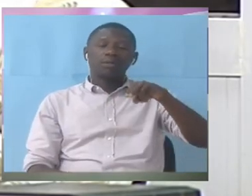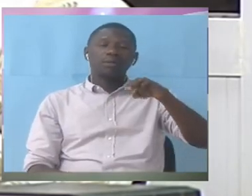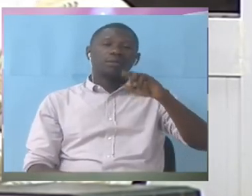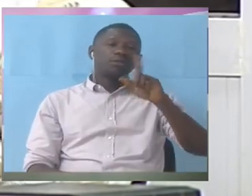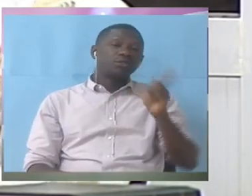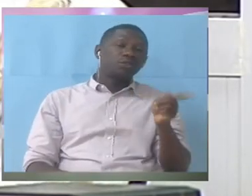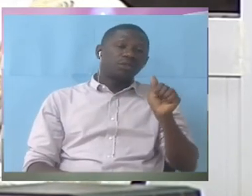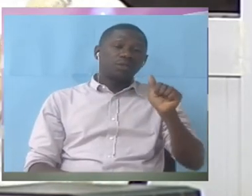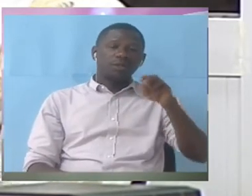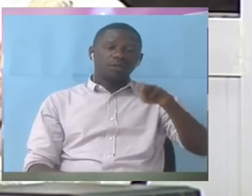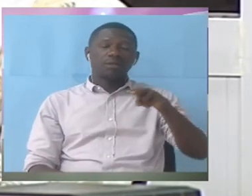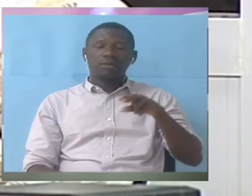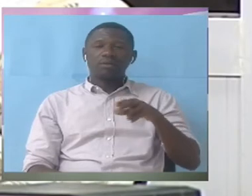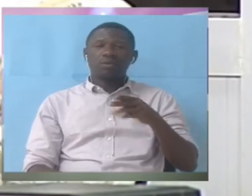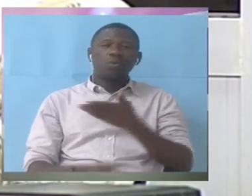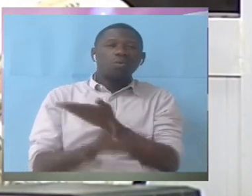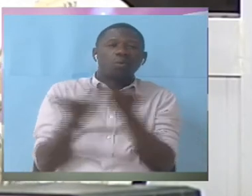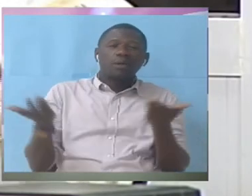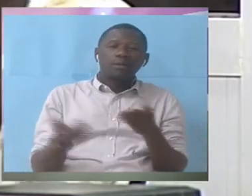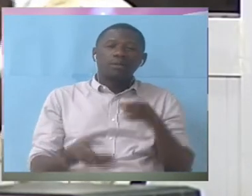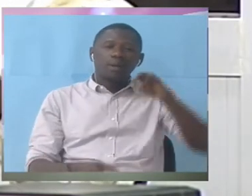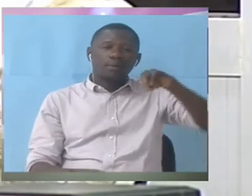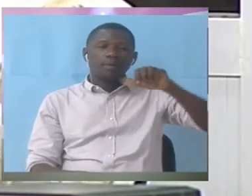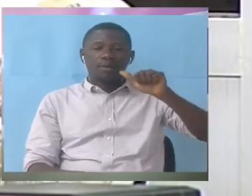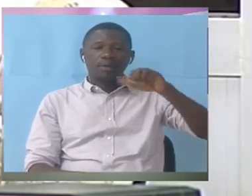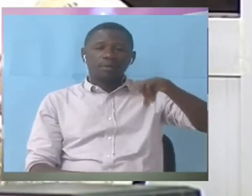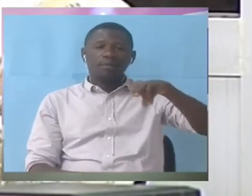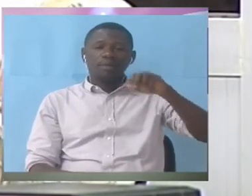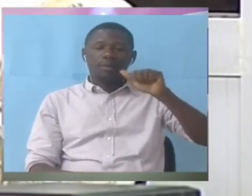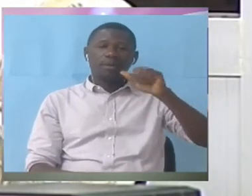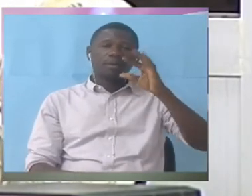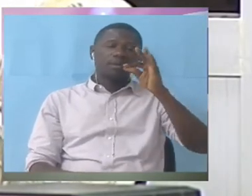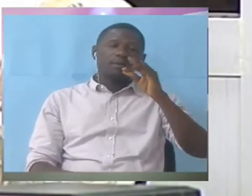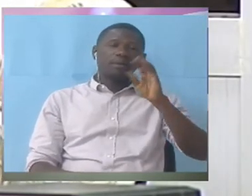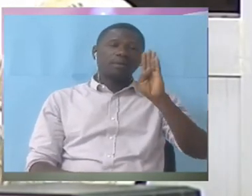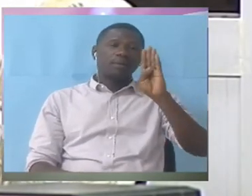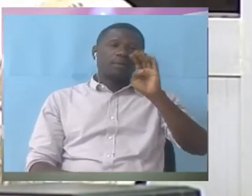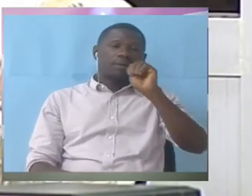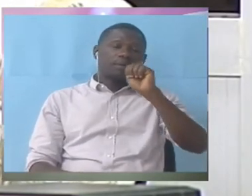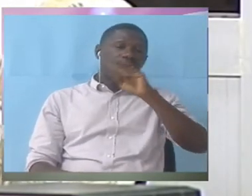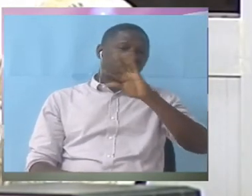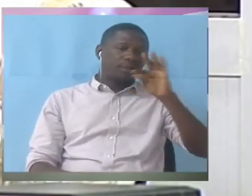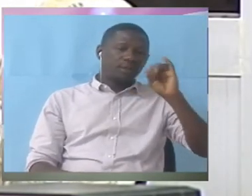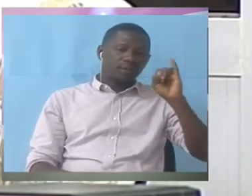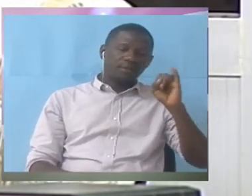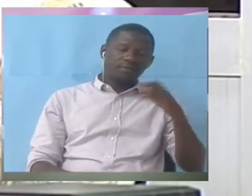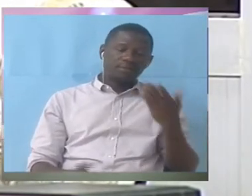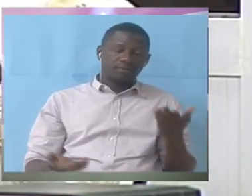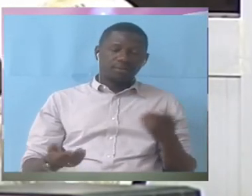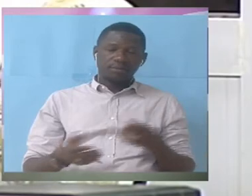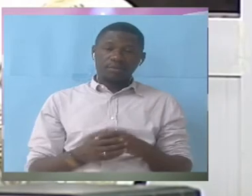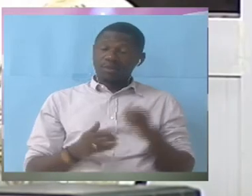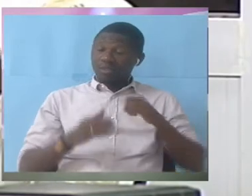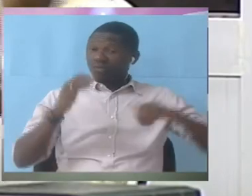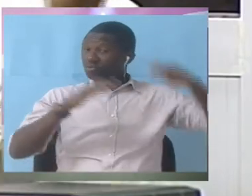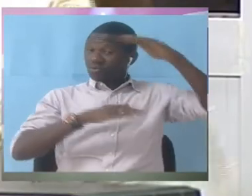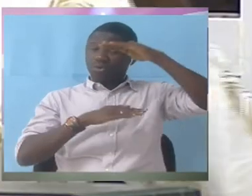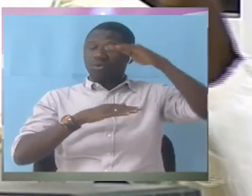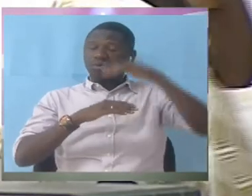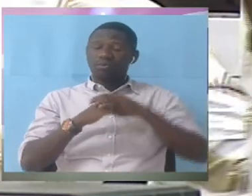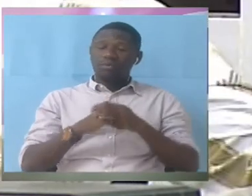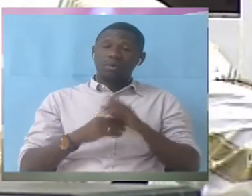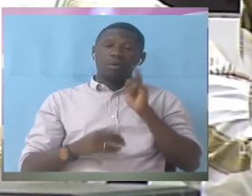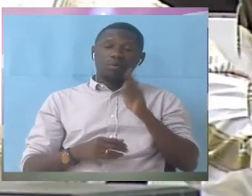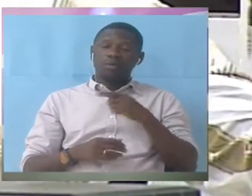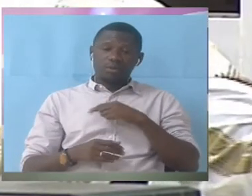betty officers ñu xamné ay kilifa la senior to them ay kilifa yo xamné sax ñoo leen jité ci soldar bi but they